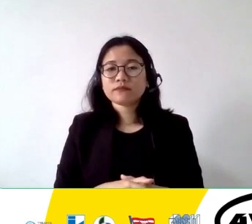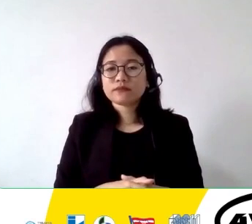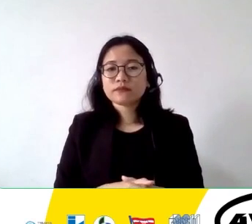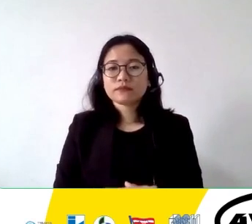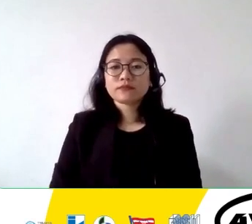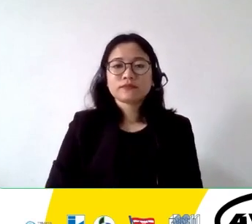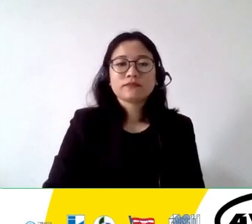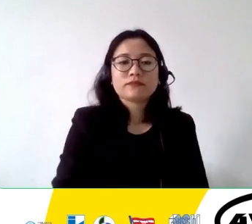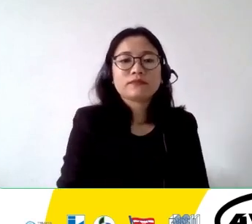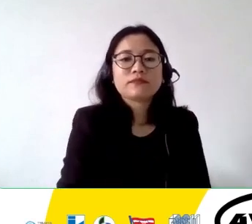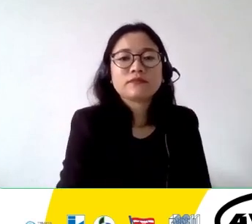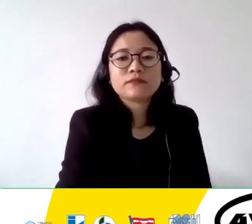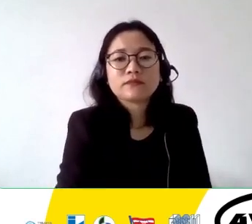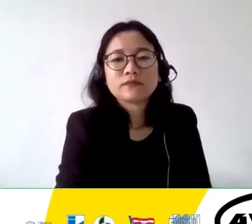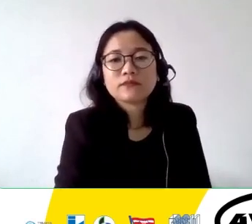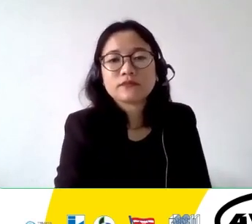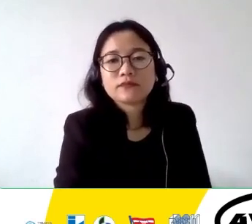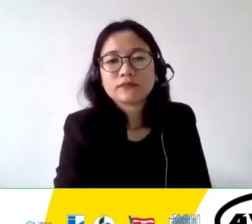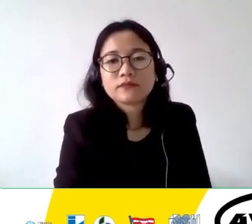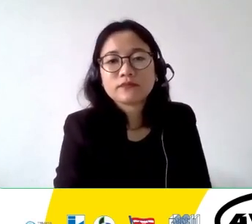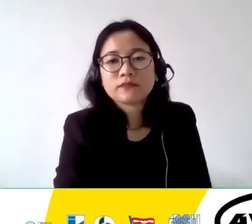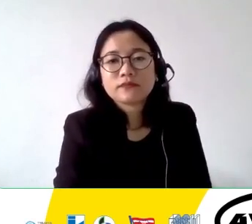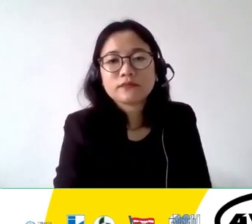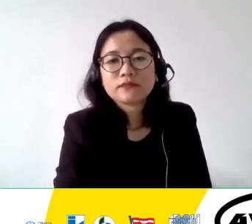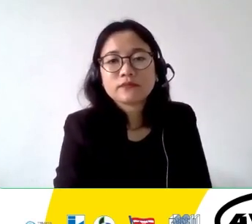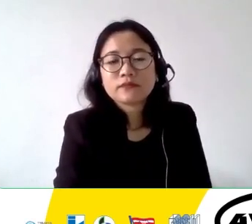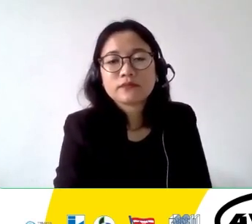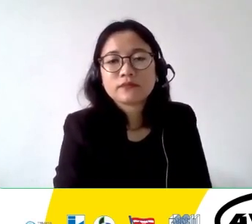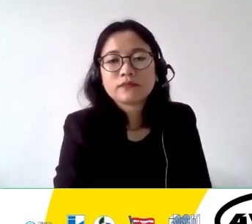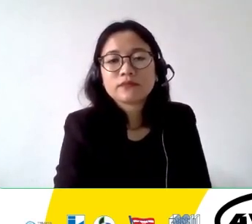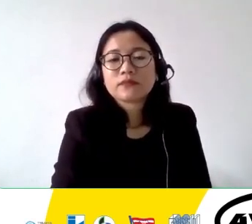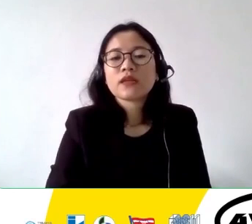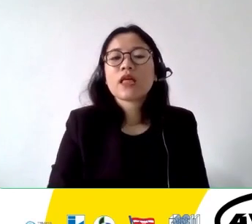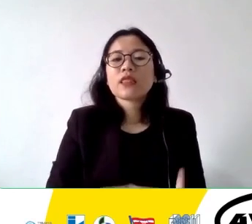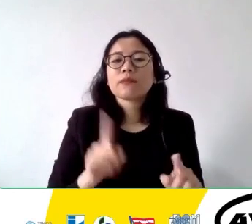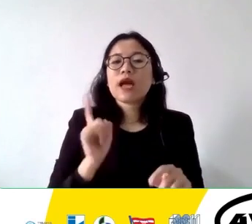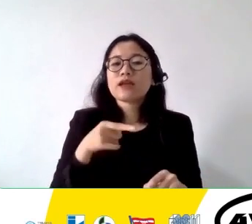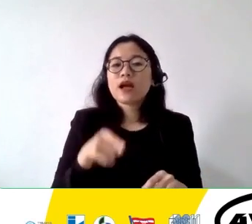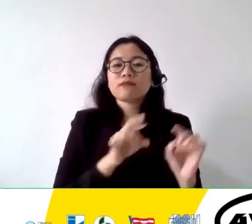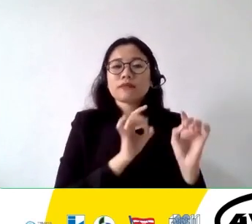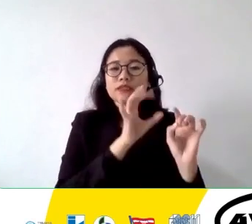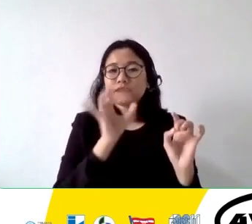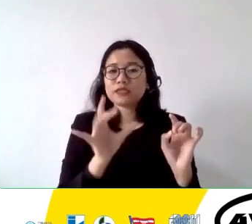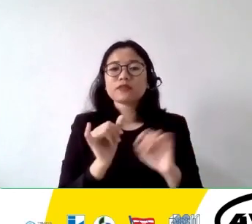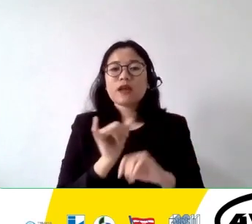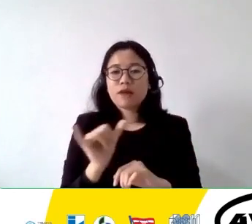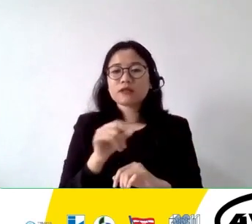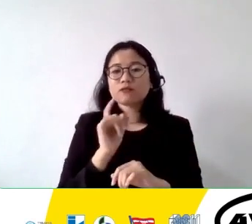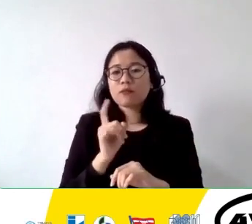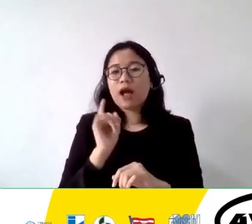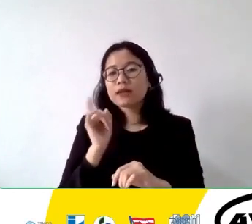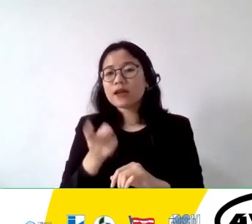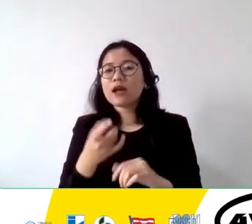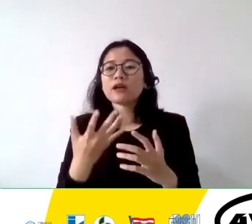it's because of increased natural disaster occurrence, and then the worsen air pollution, water